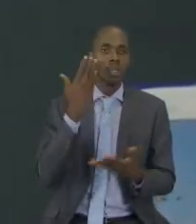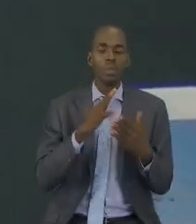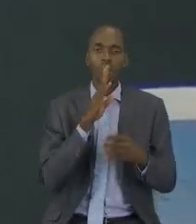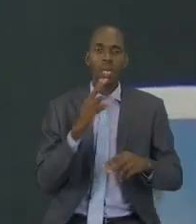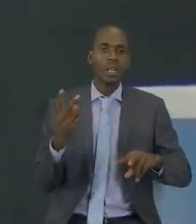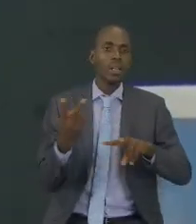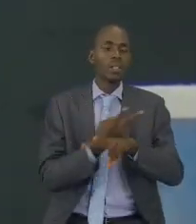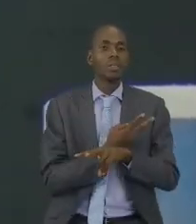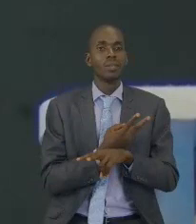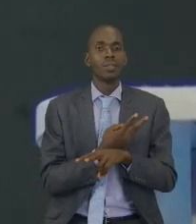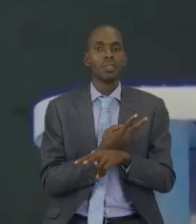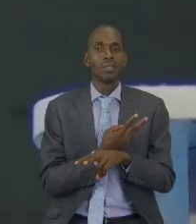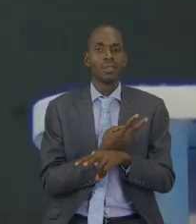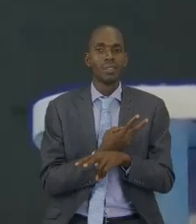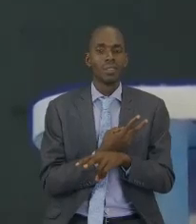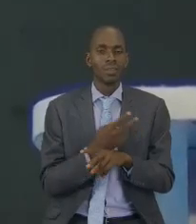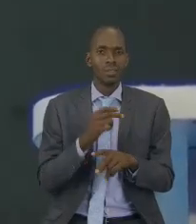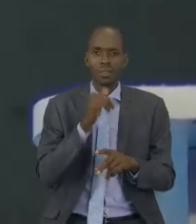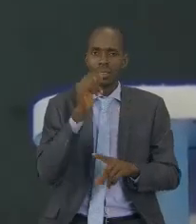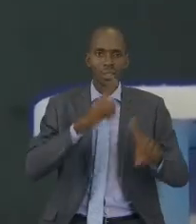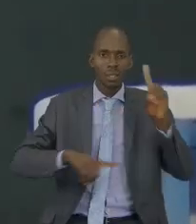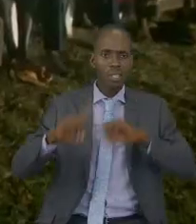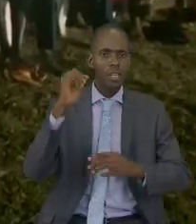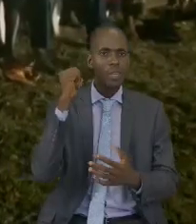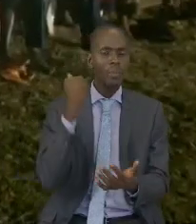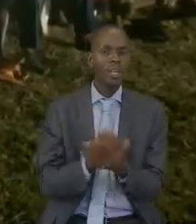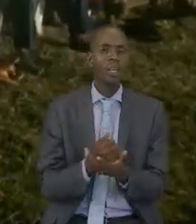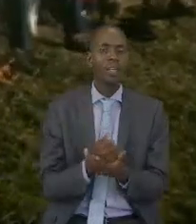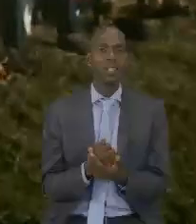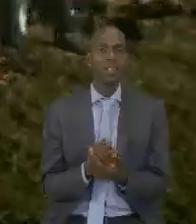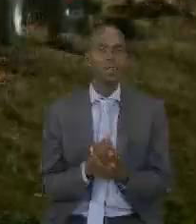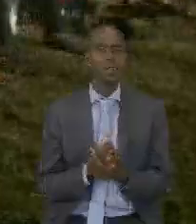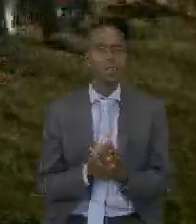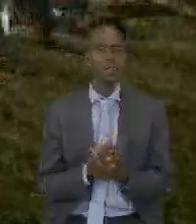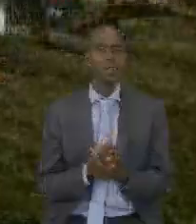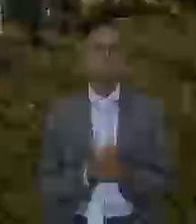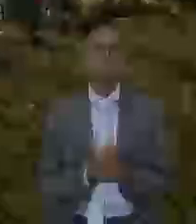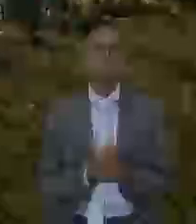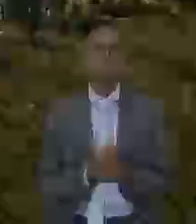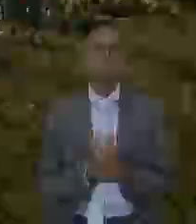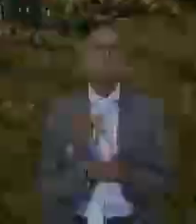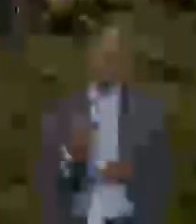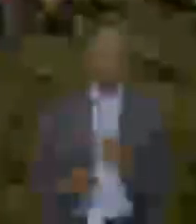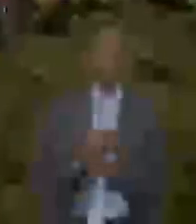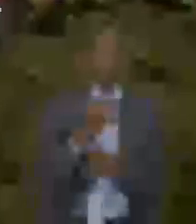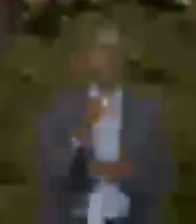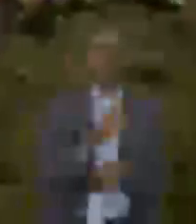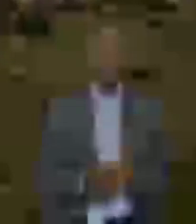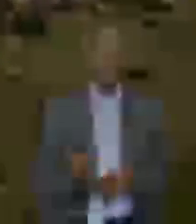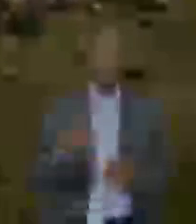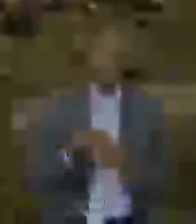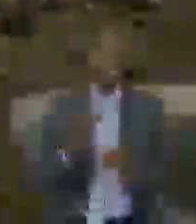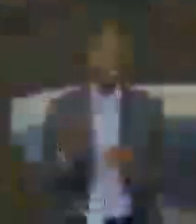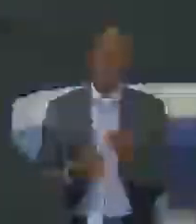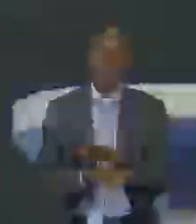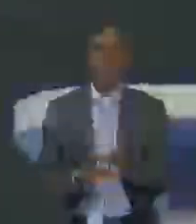multiplied. I didn't hear your amen there. And it is of your children in the